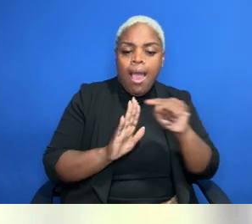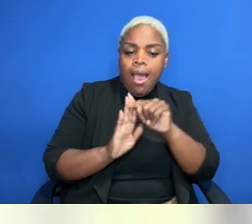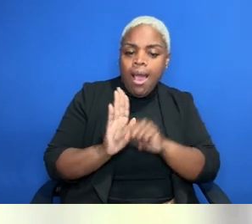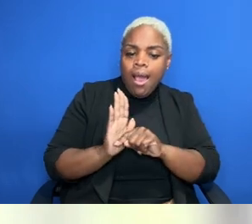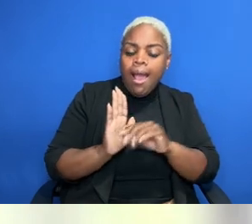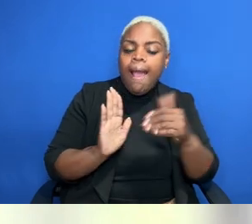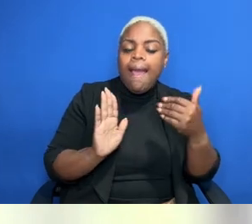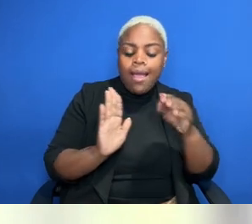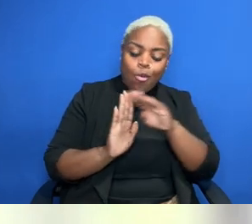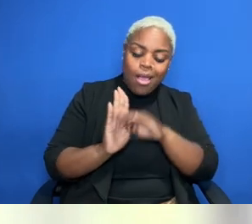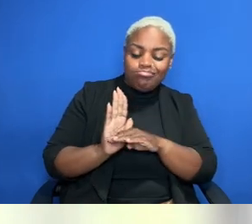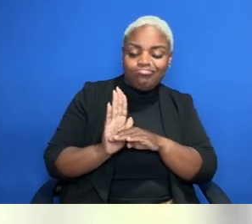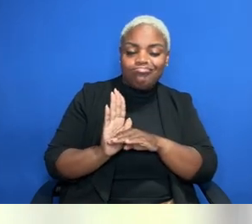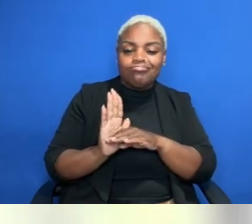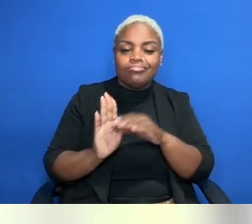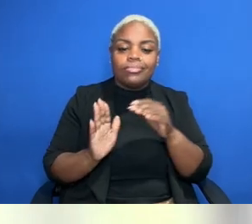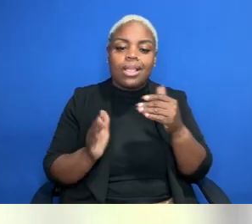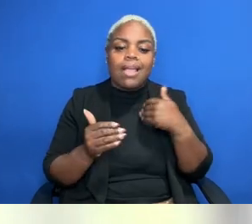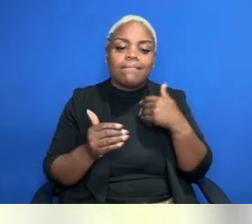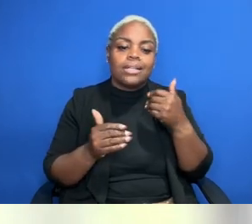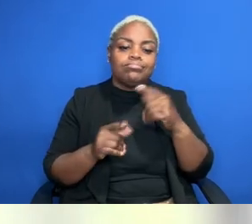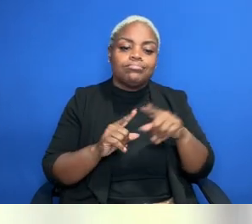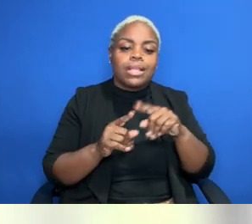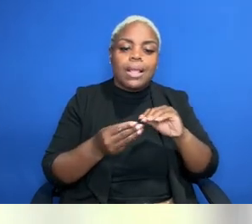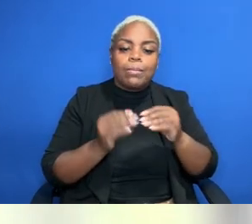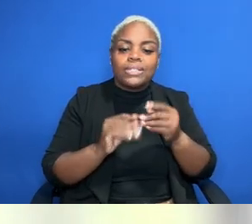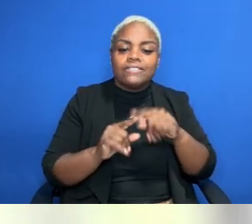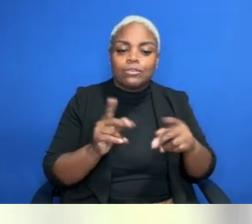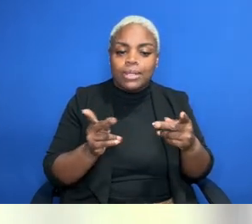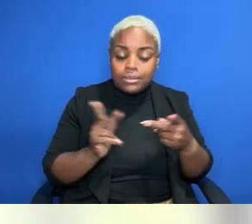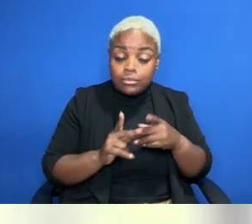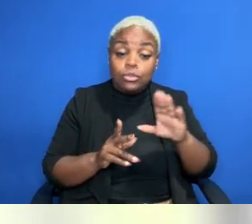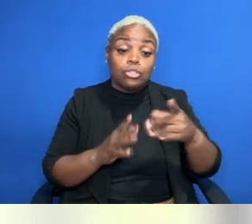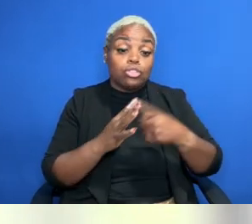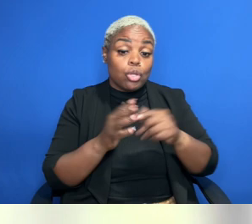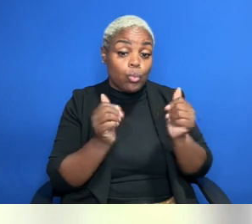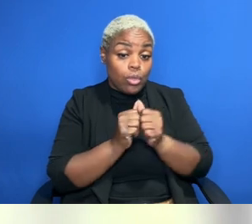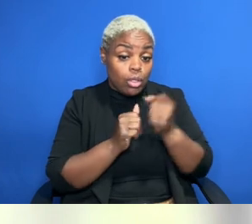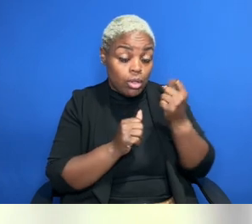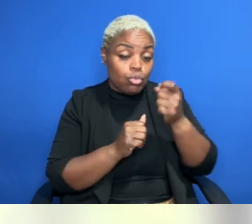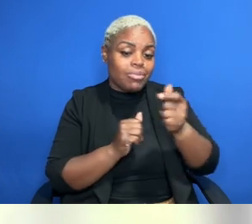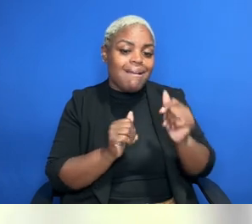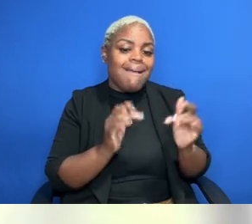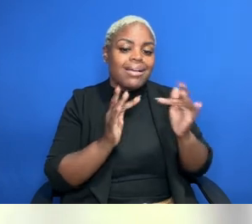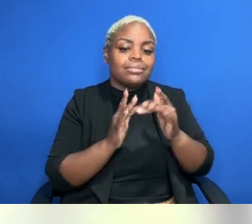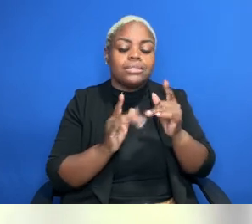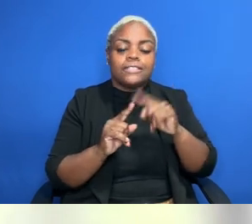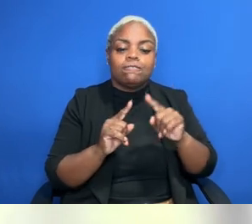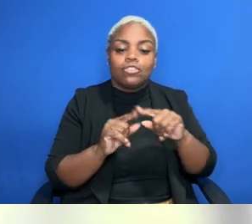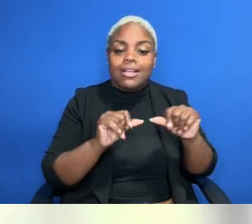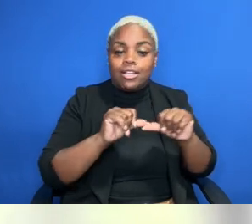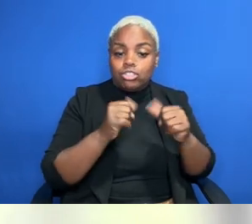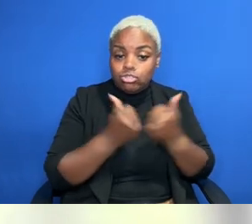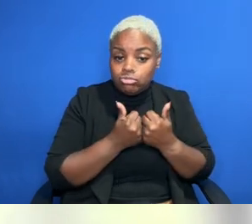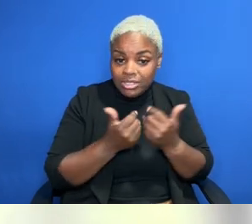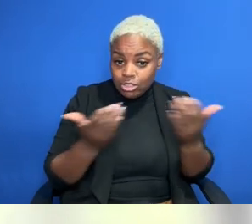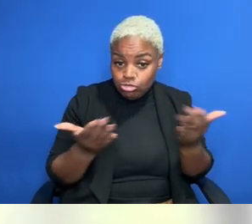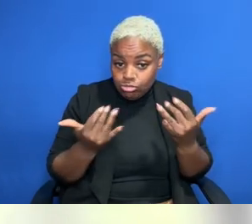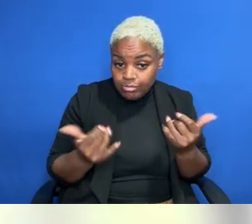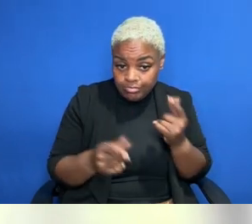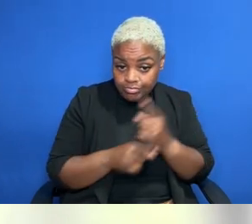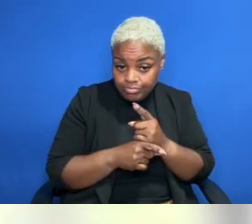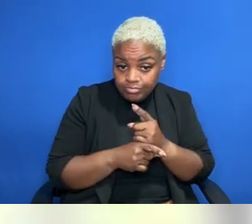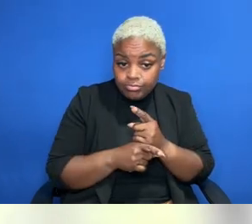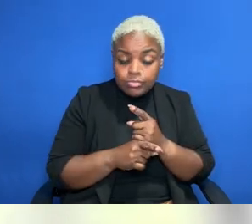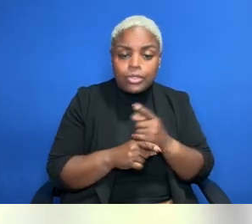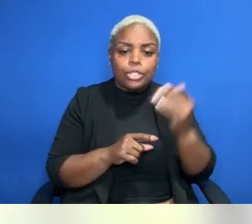Liza gave you a nice outline in one of her slides of a number of different places. But to start with, you can contact any of these